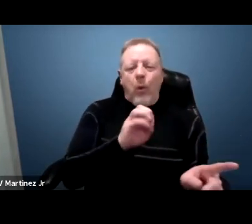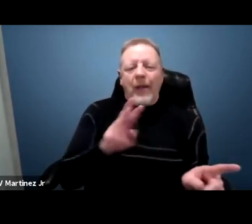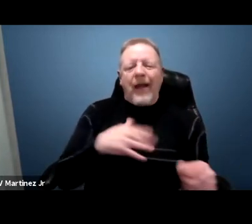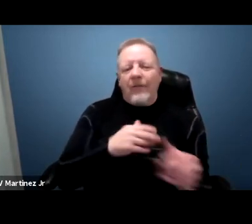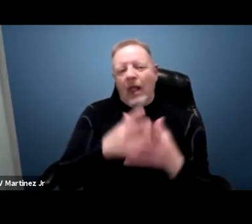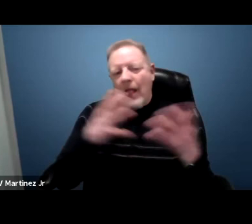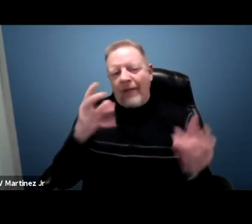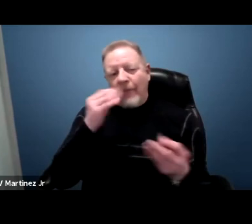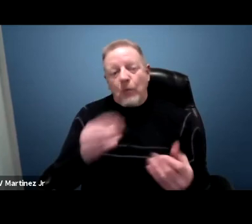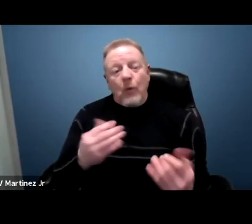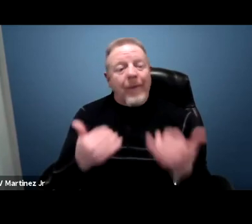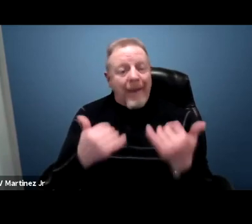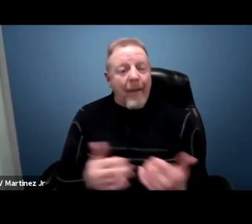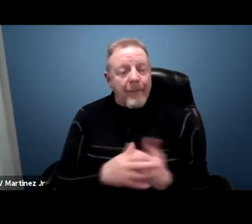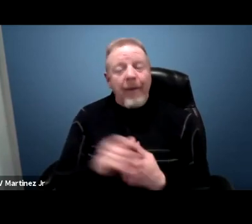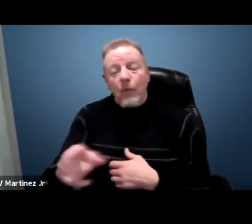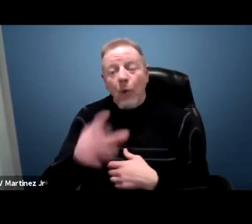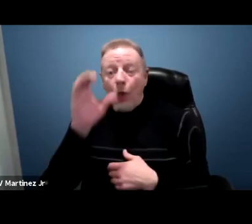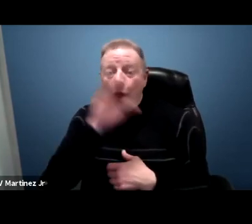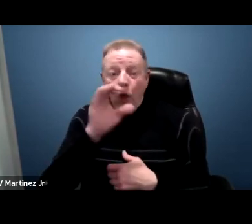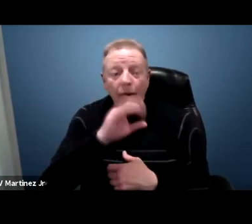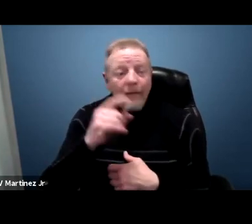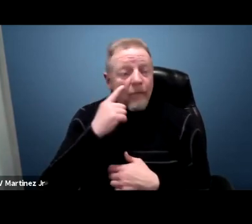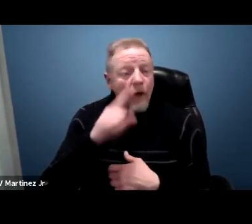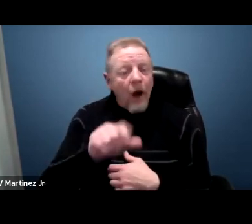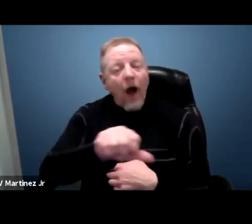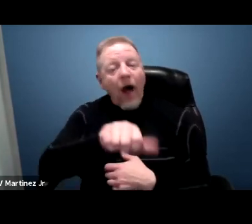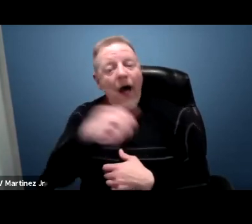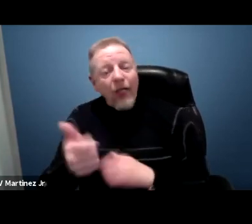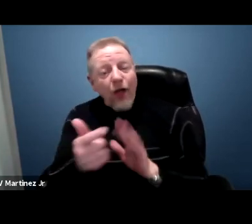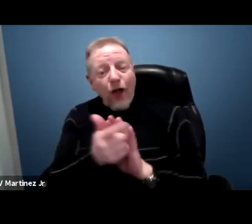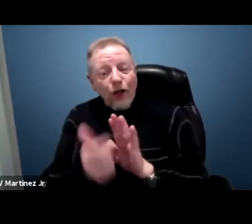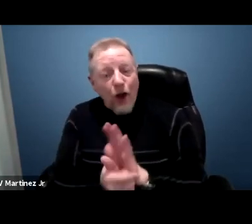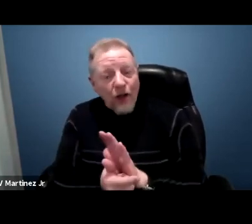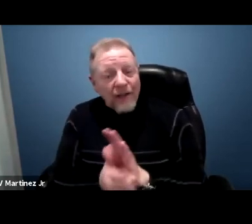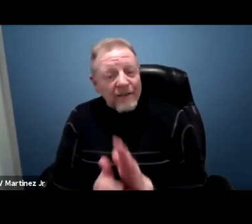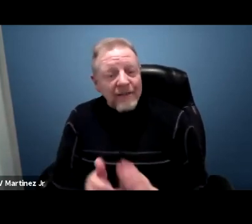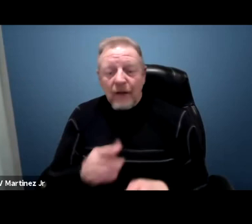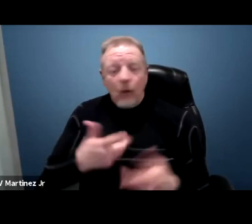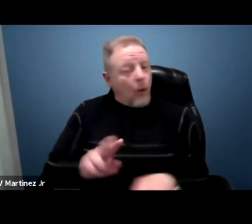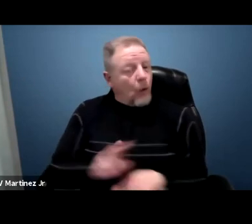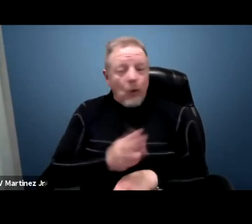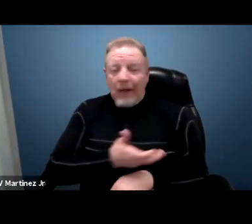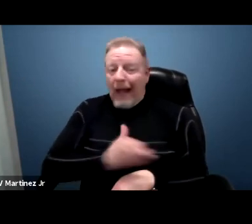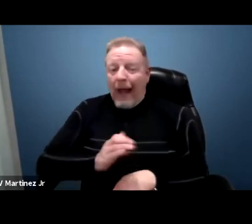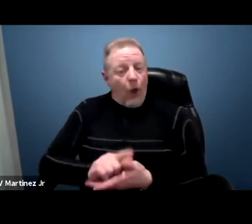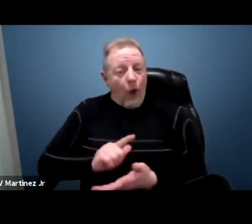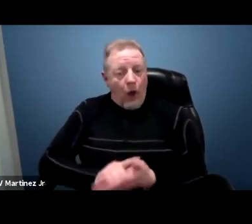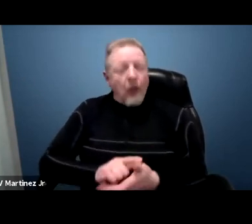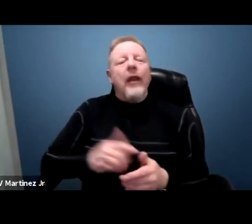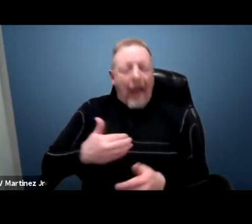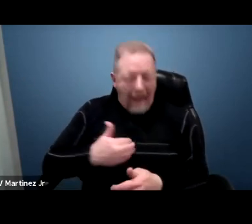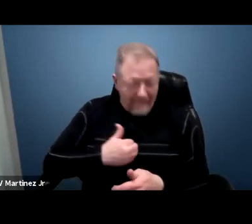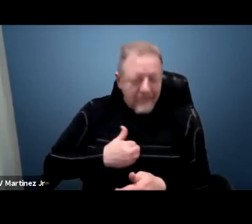So now, if you're looking for other attorneys other than us, there